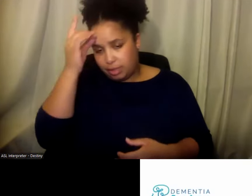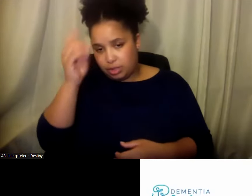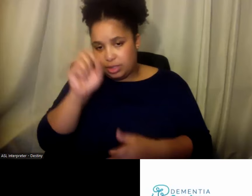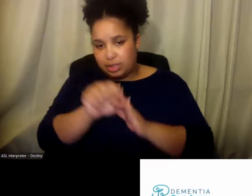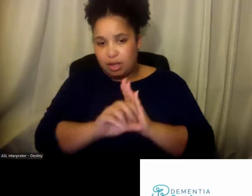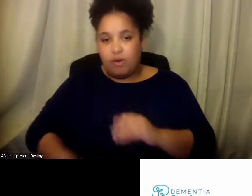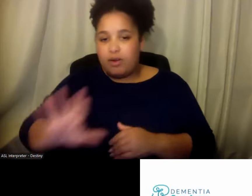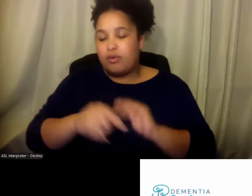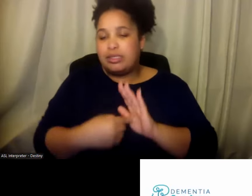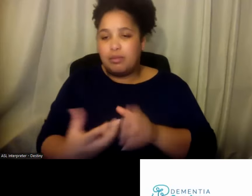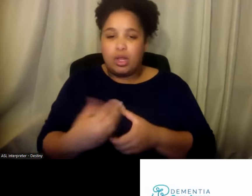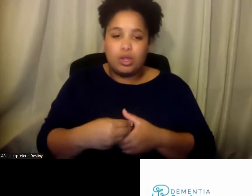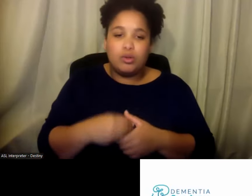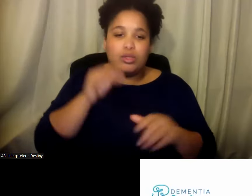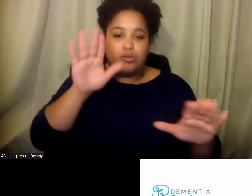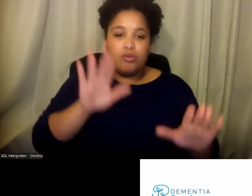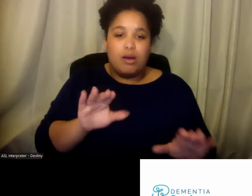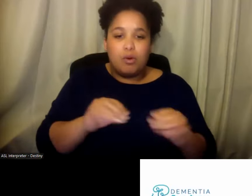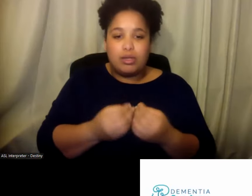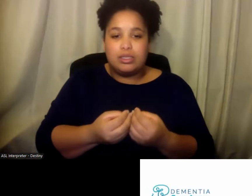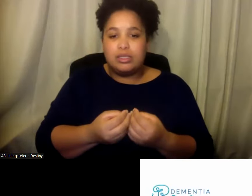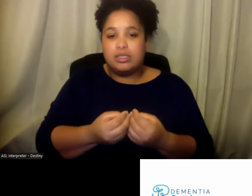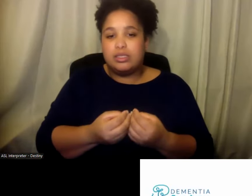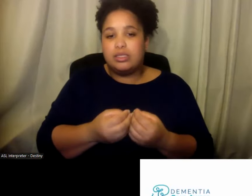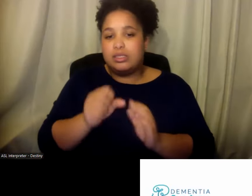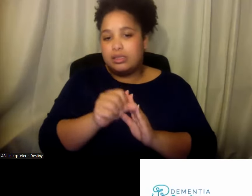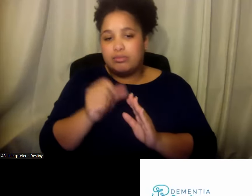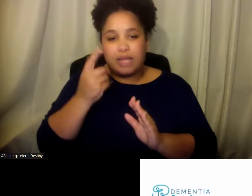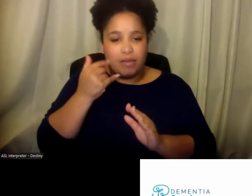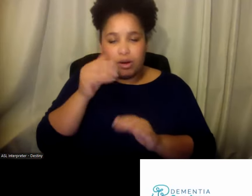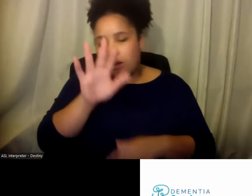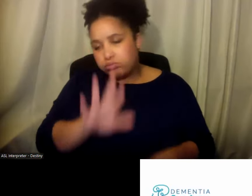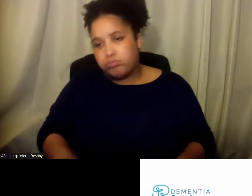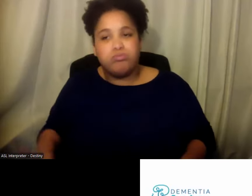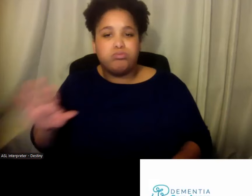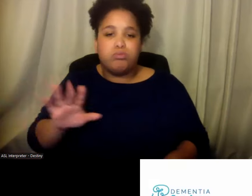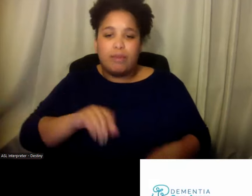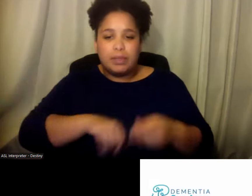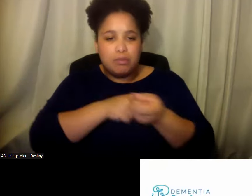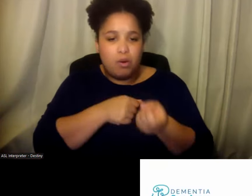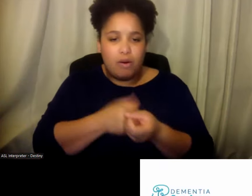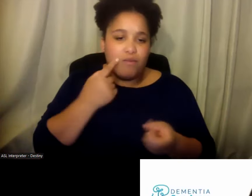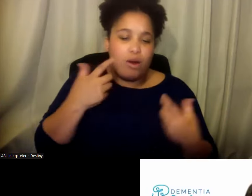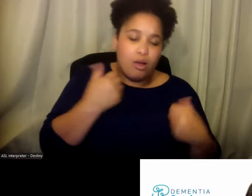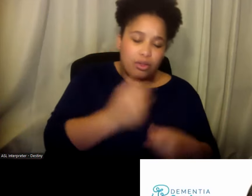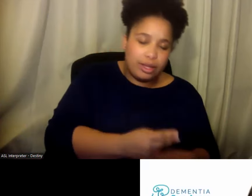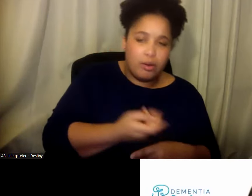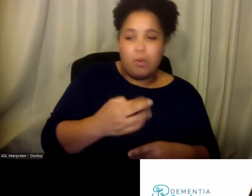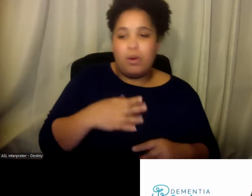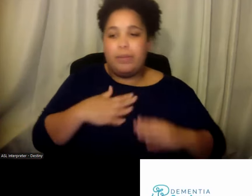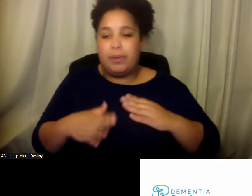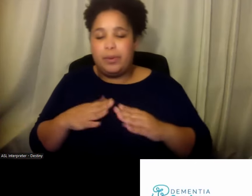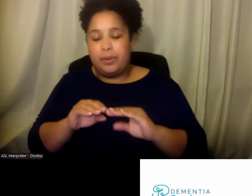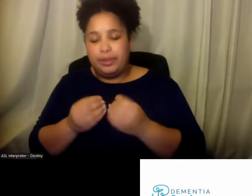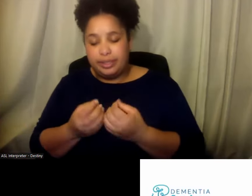includes all the incredible organizations across the state that are doing a lot of support either for healthcare or for community